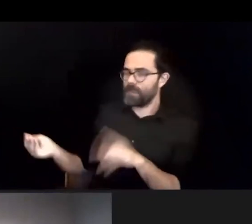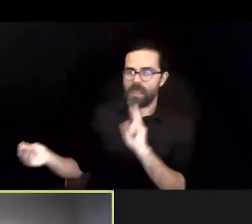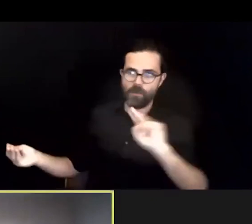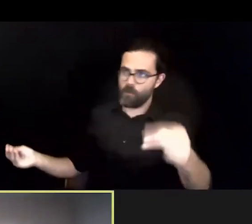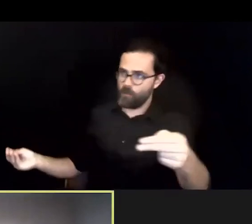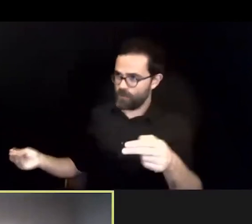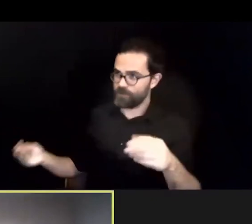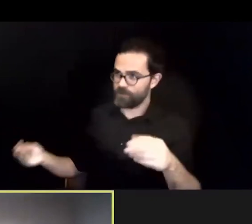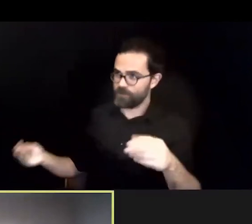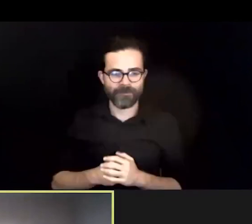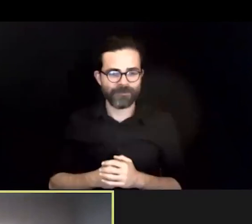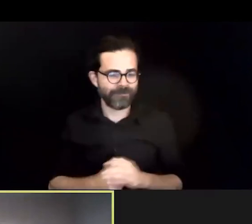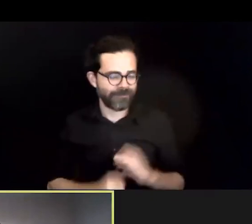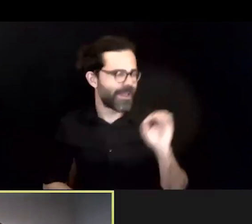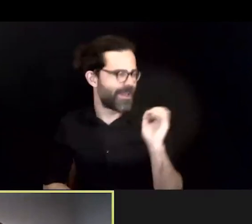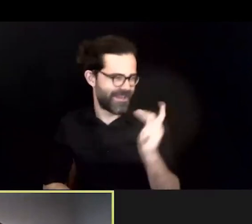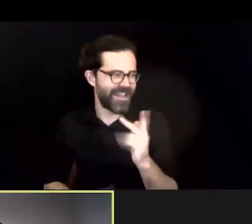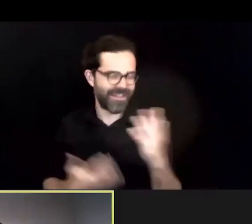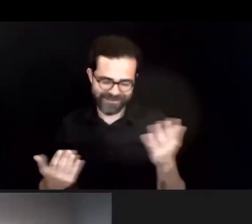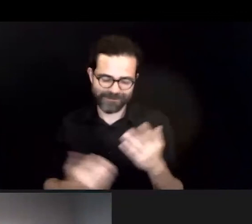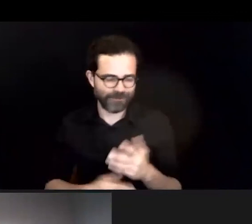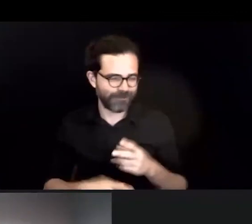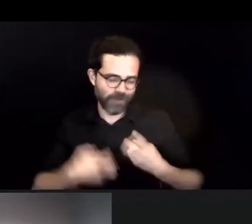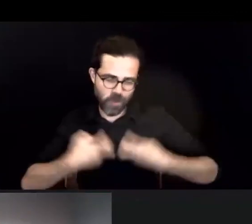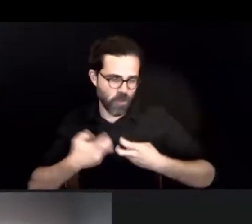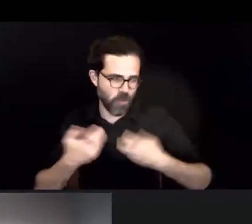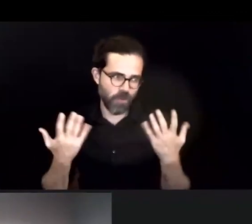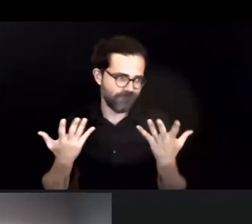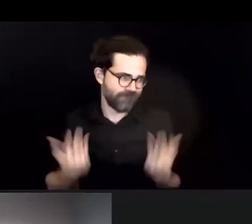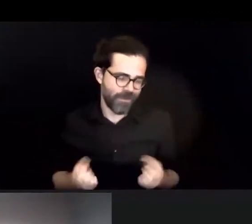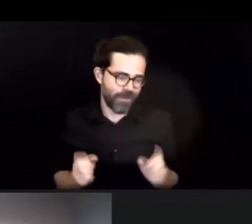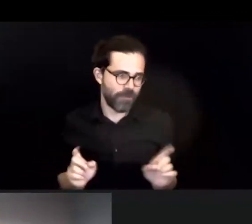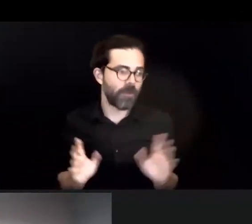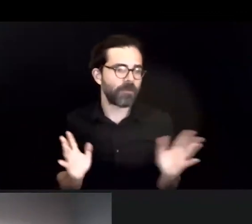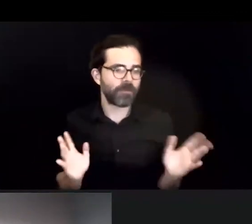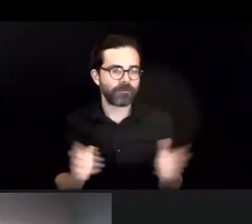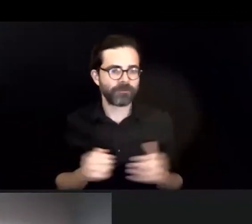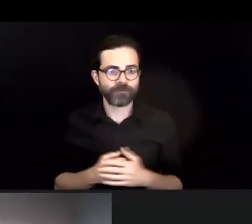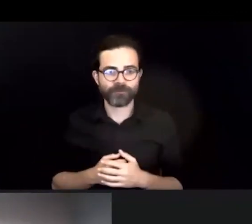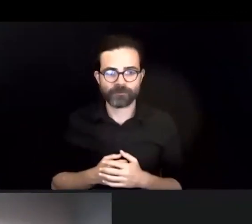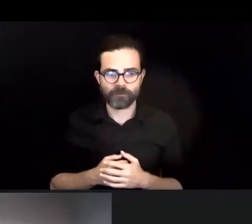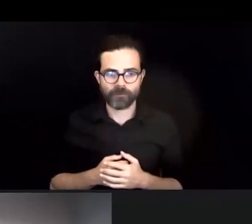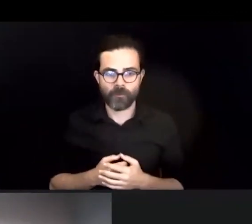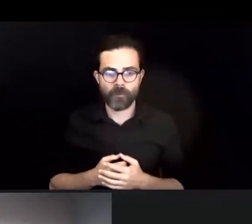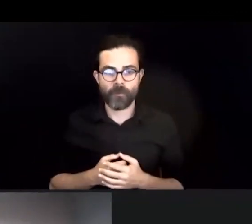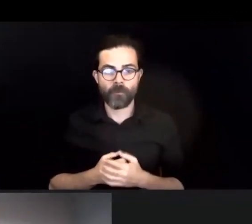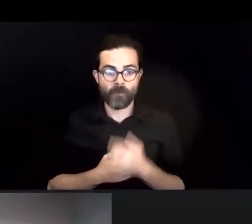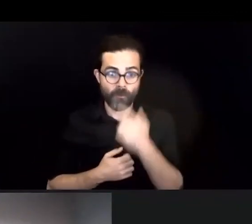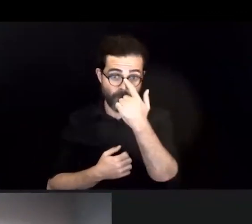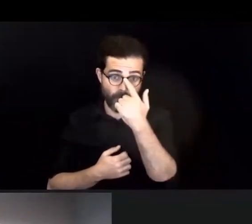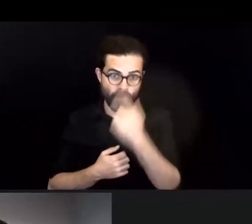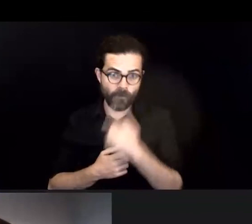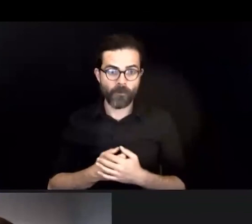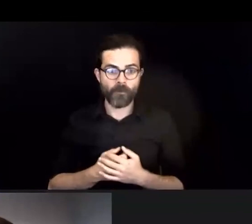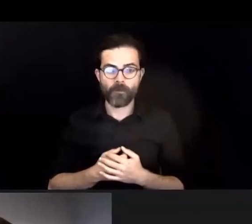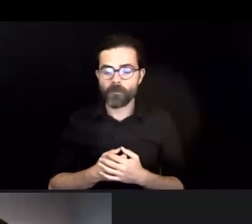No worries. Okay, thank you very much. Thank you very much. Okay. Thanks a lot, because yeah. it's not my speciality. Yeah. I don't want to be wrong, but we would